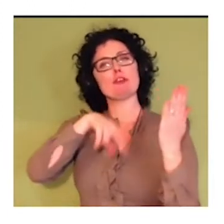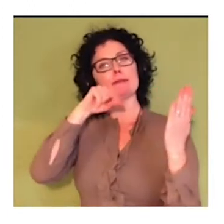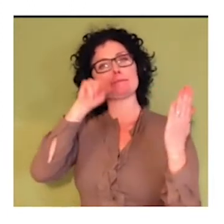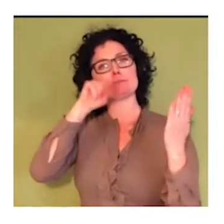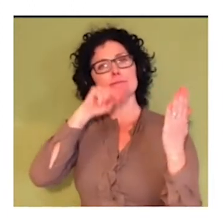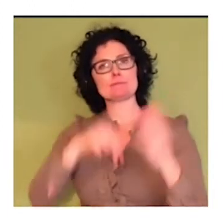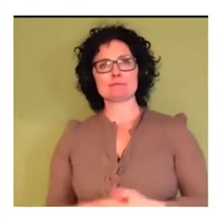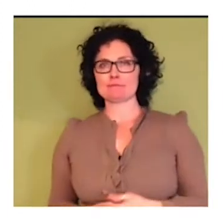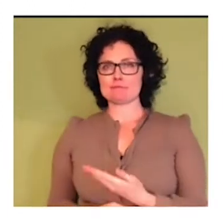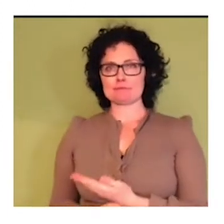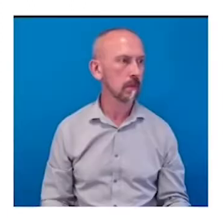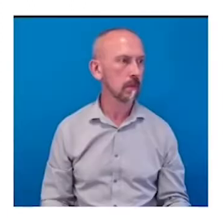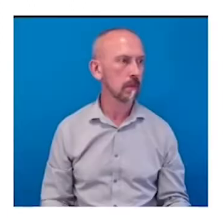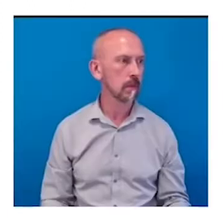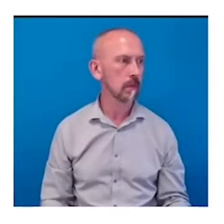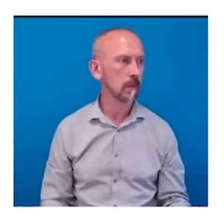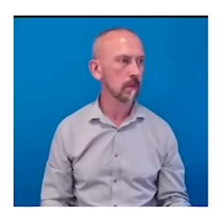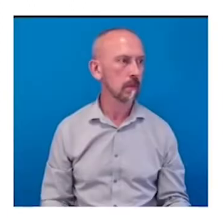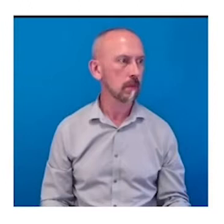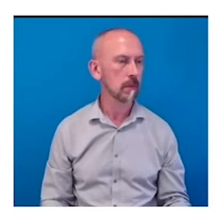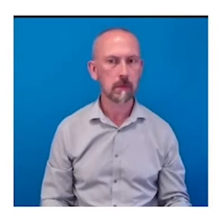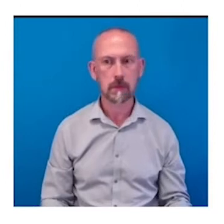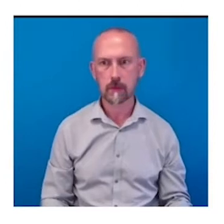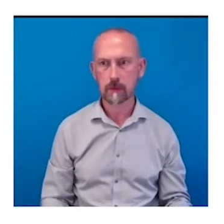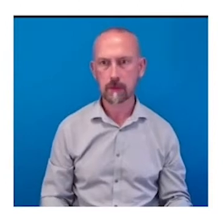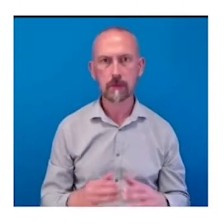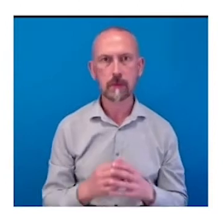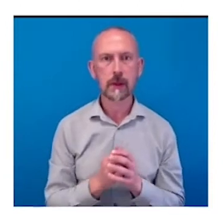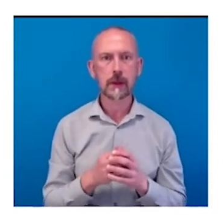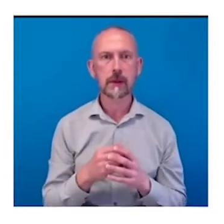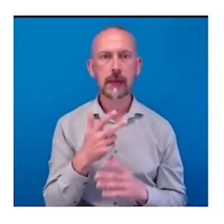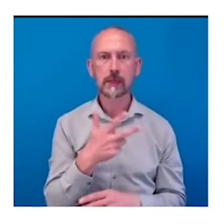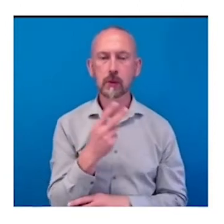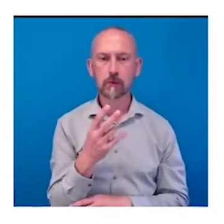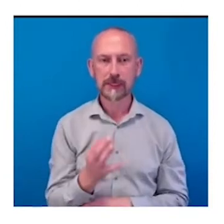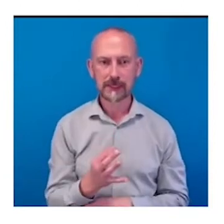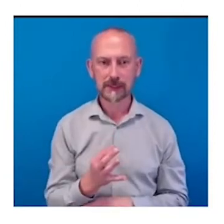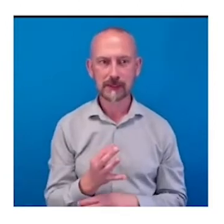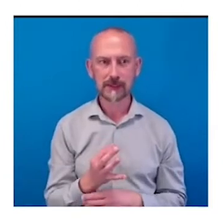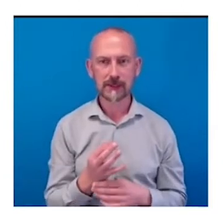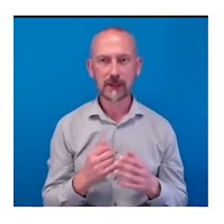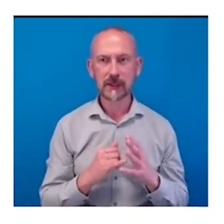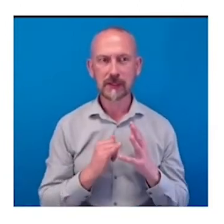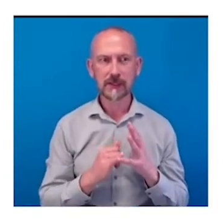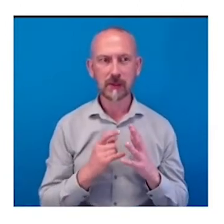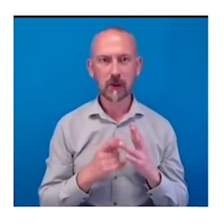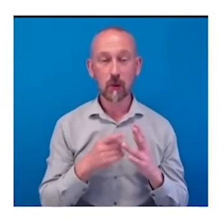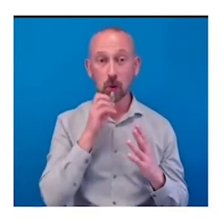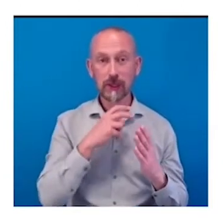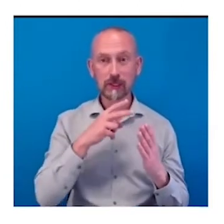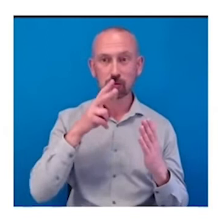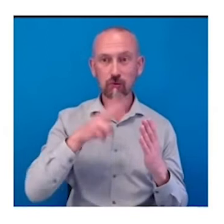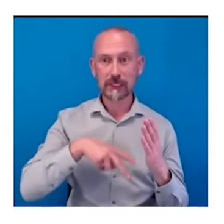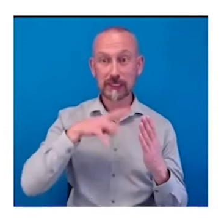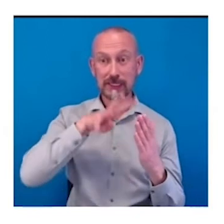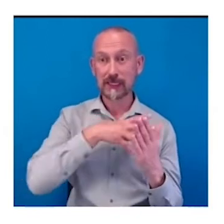49% of the children, 26% of the female passengers, 82% of the... Let's do some reading of a table. So I'm